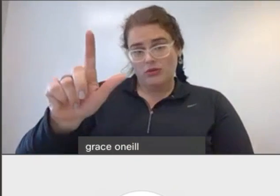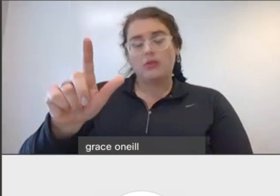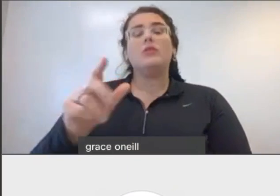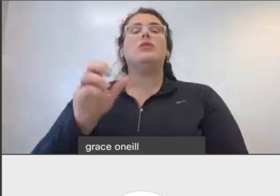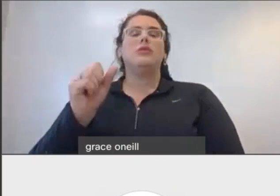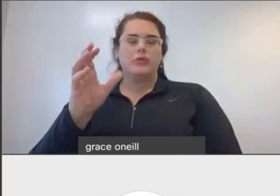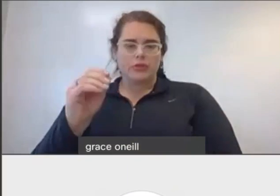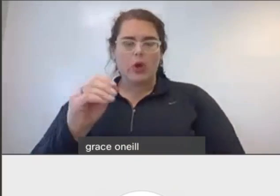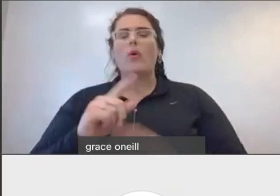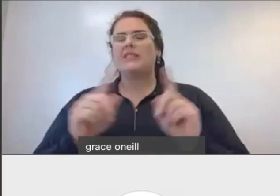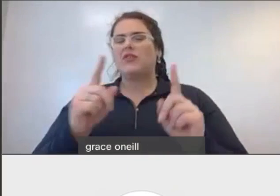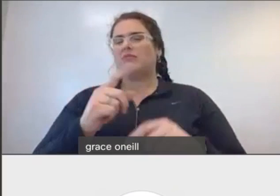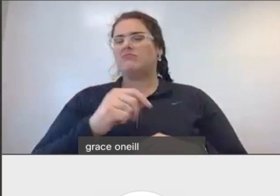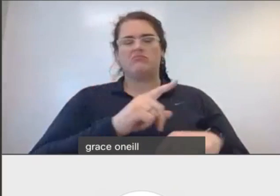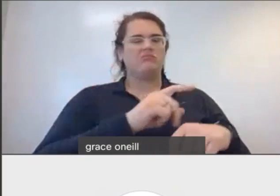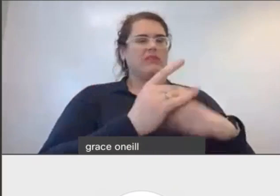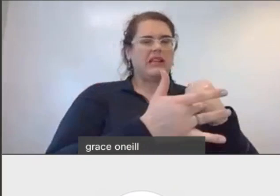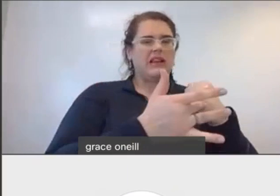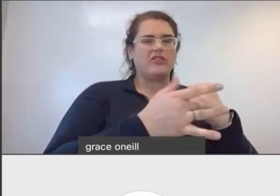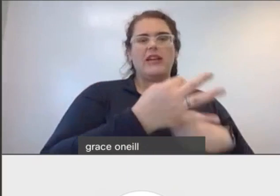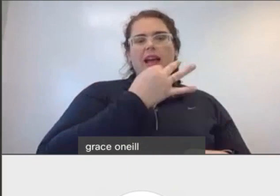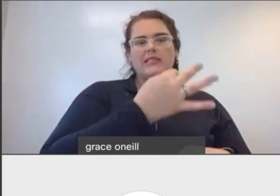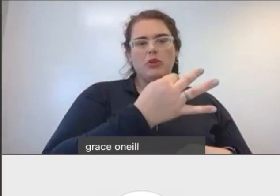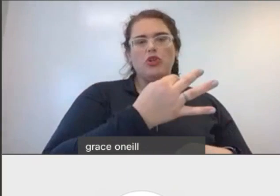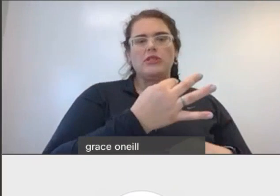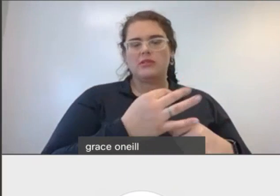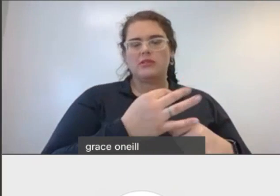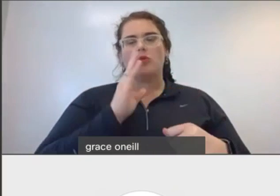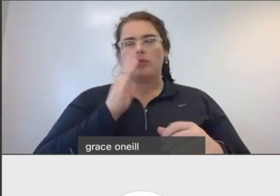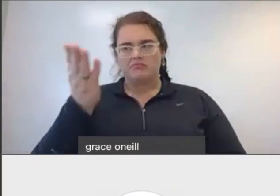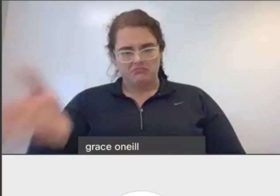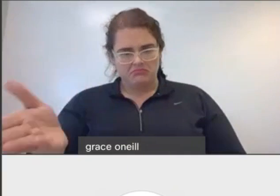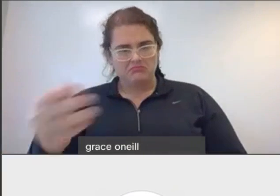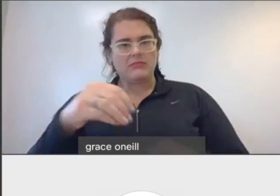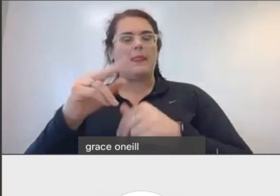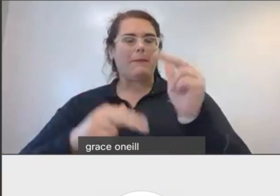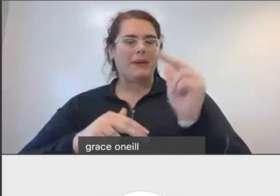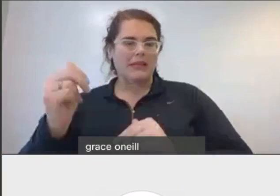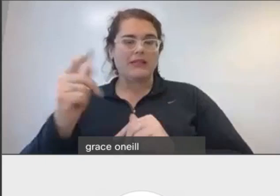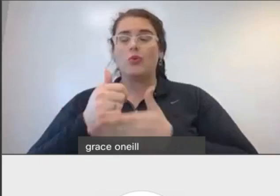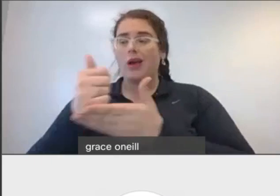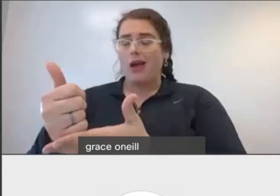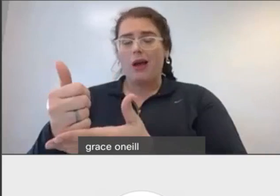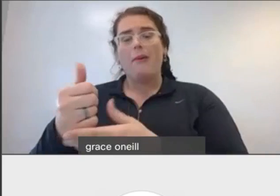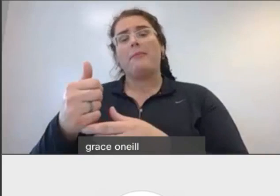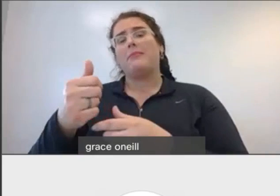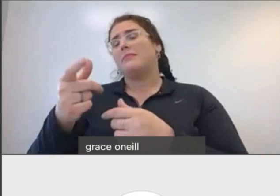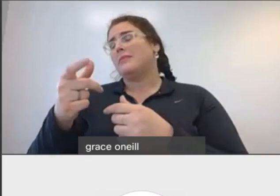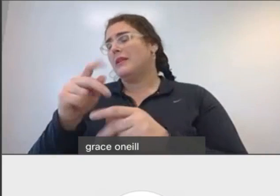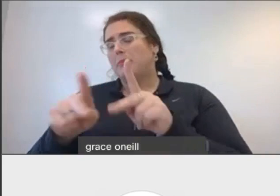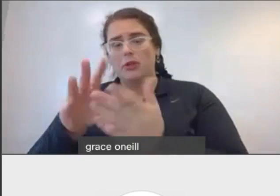experts that are there to help people one-on-one, to troubleshoot problems they may have, to help them learn skills about using